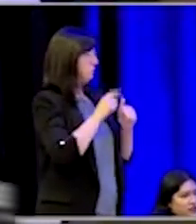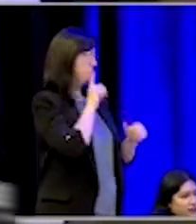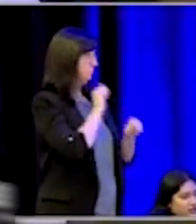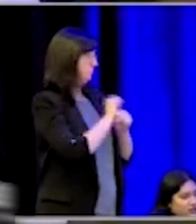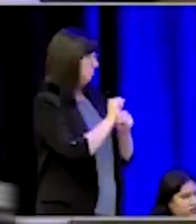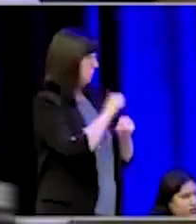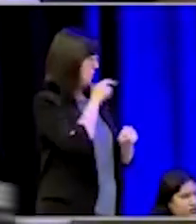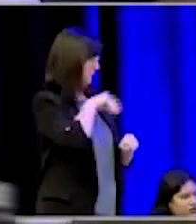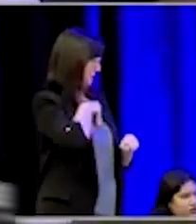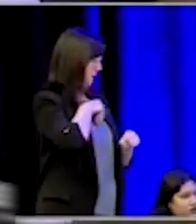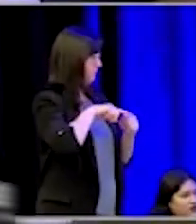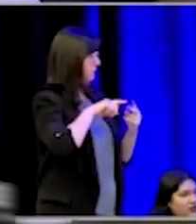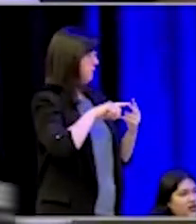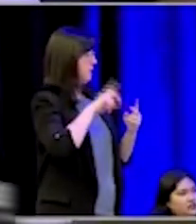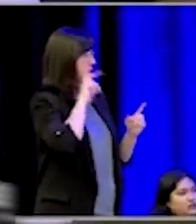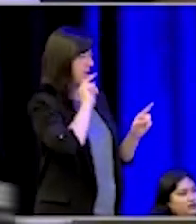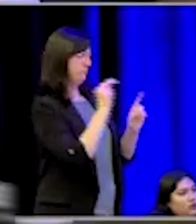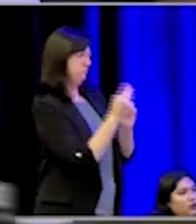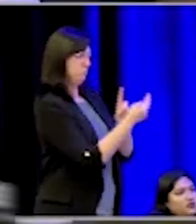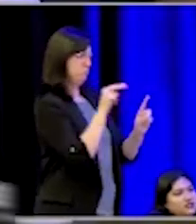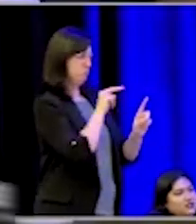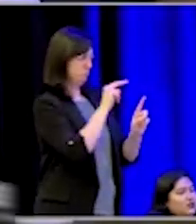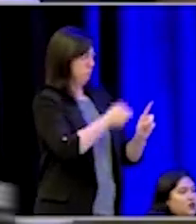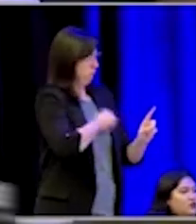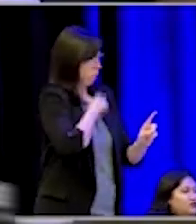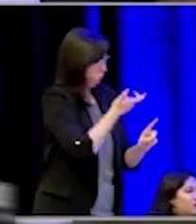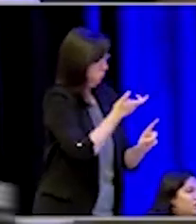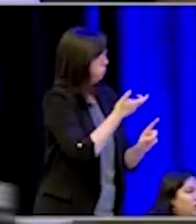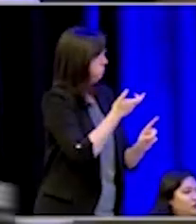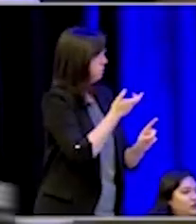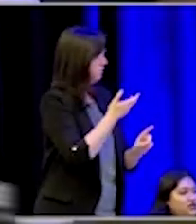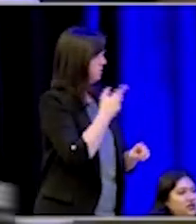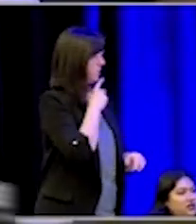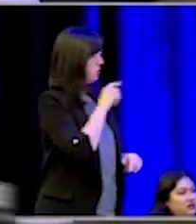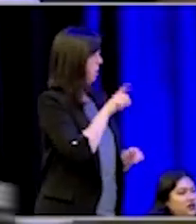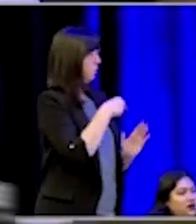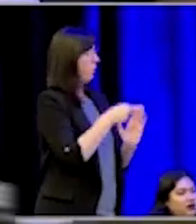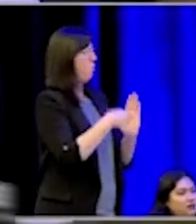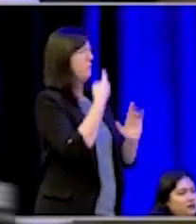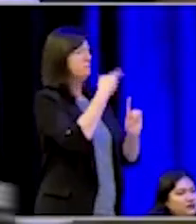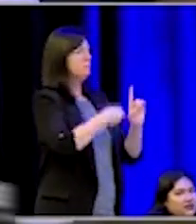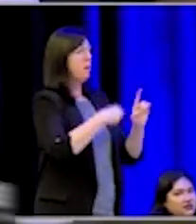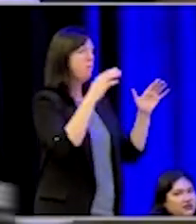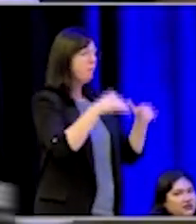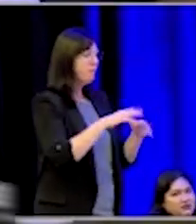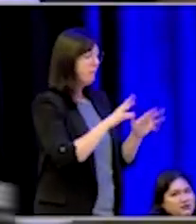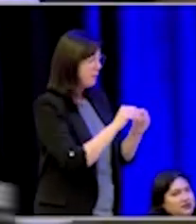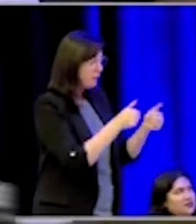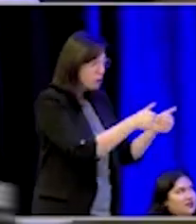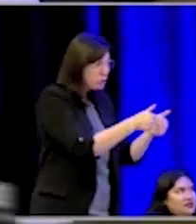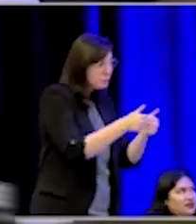making sure that voices are being heard, and doing more than just like a monthly well-being